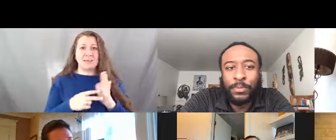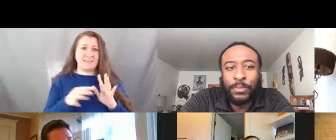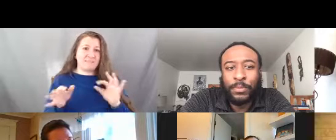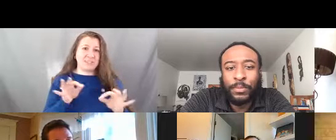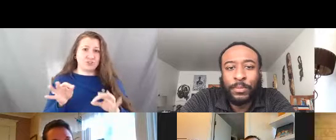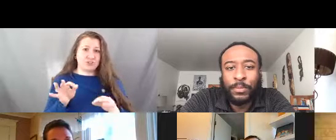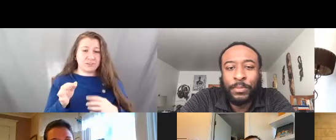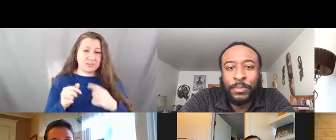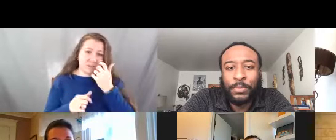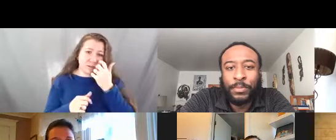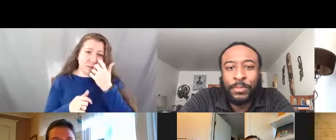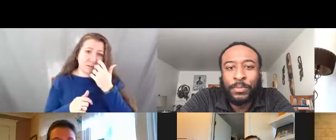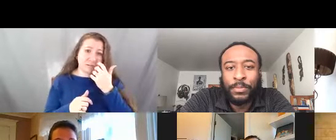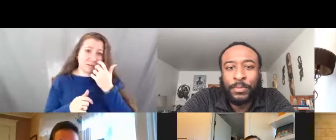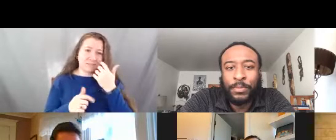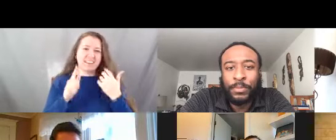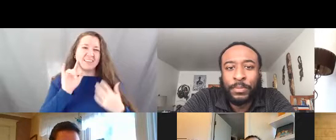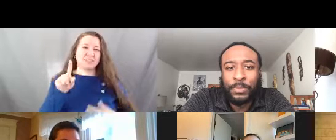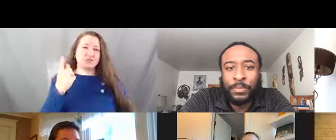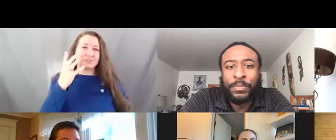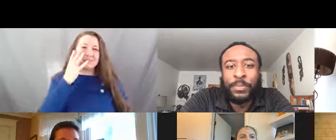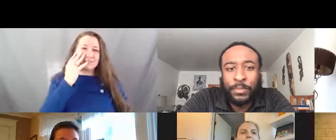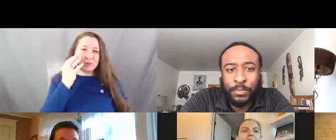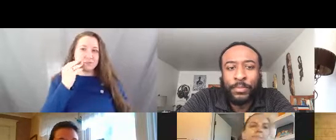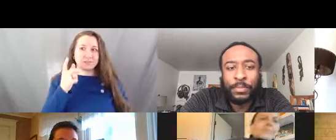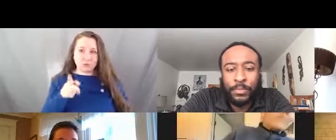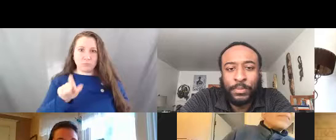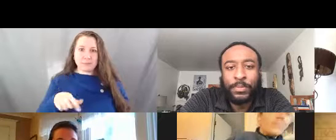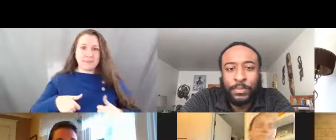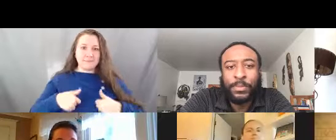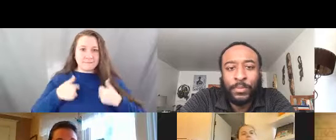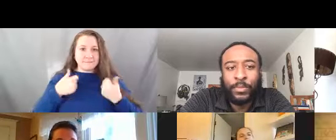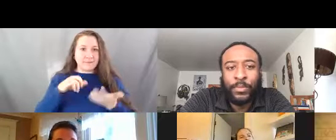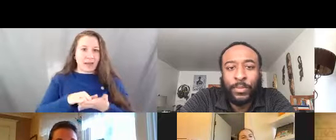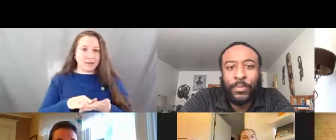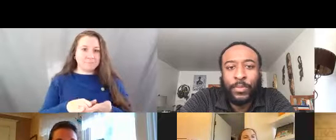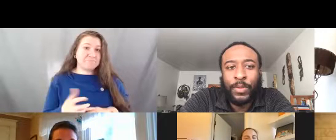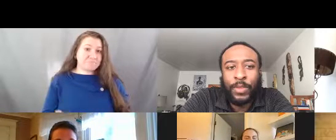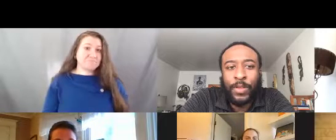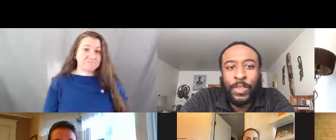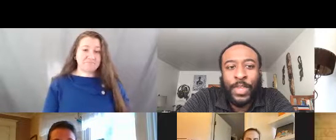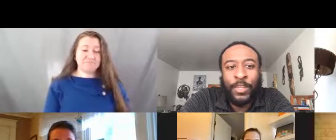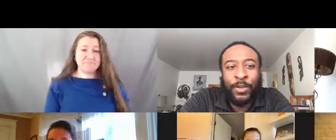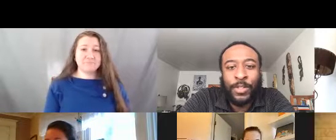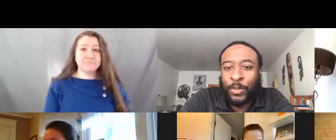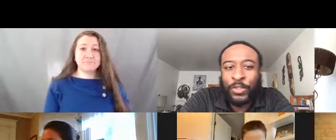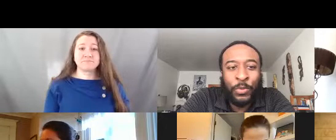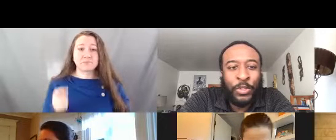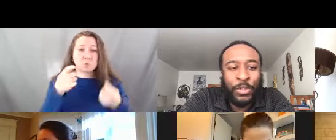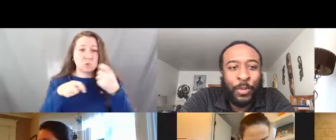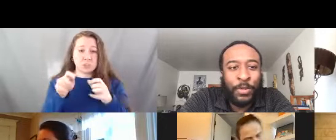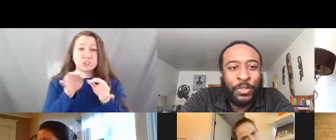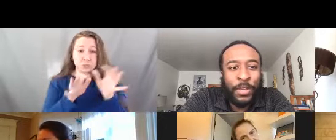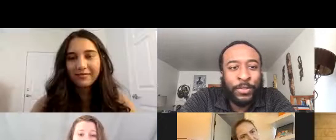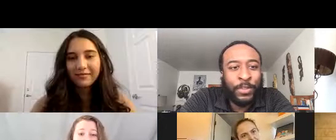it's just, I think diversity is just an experience. You live it, and yeah. Thank you. We're going to